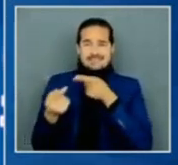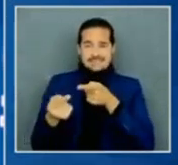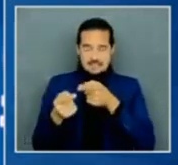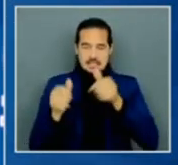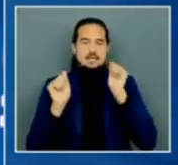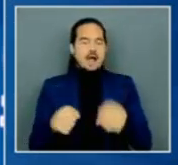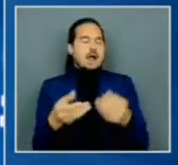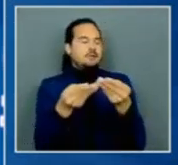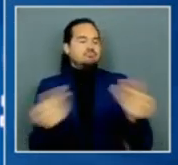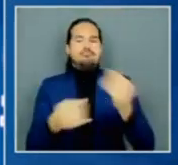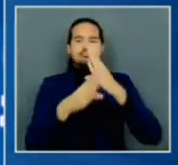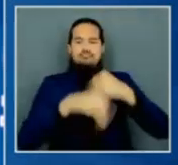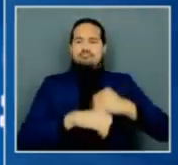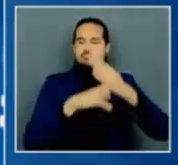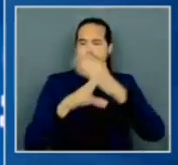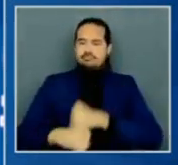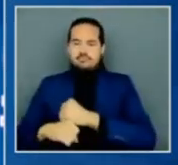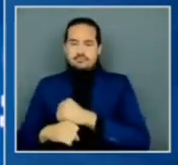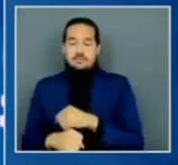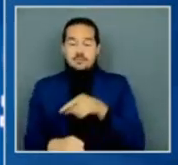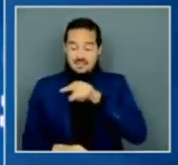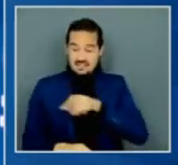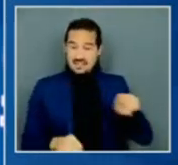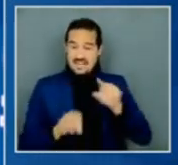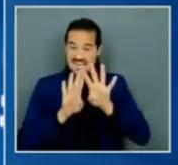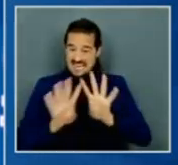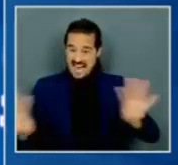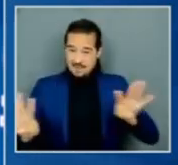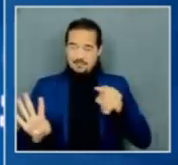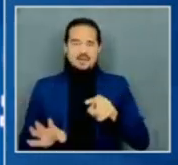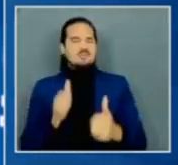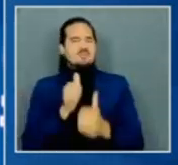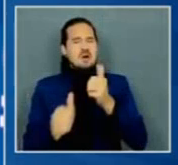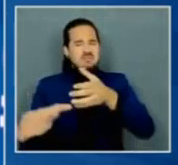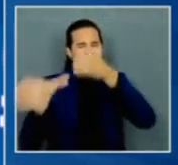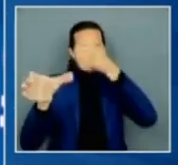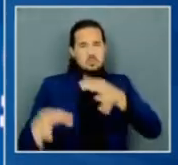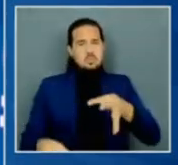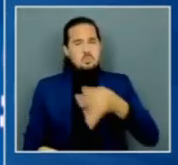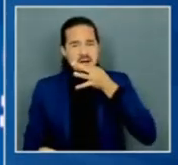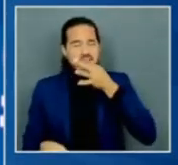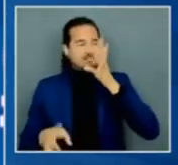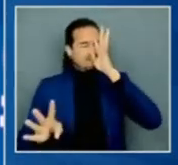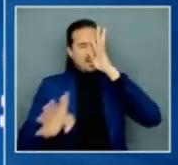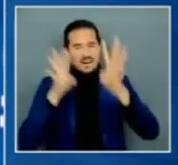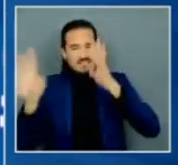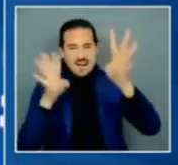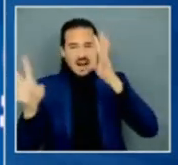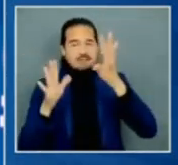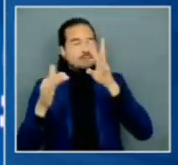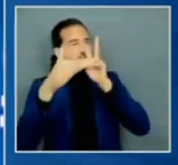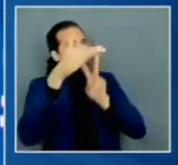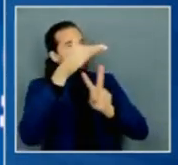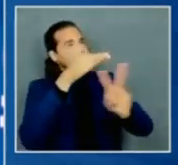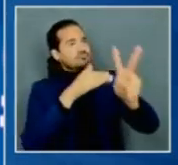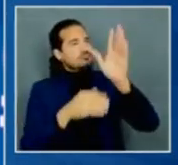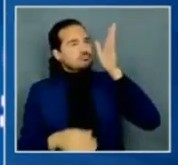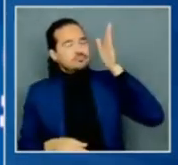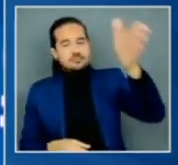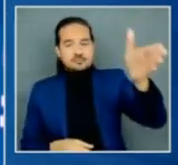that's battle-tested, qualified, experienced, creative, innovative, and forward-looking, and yes,